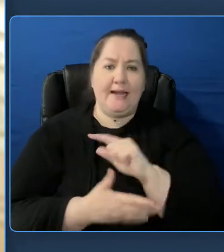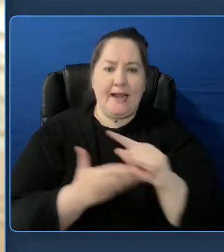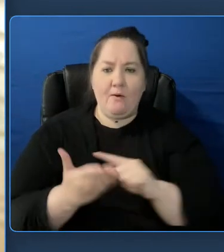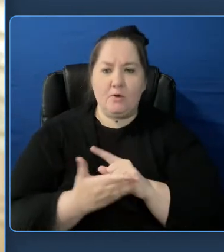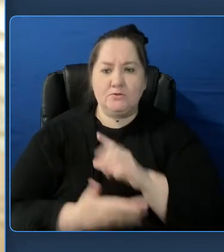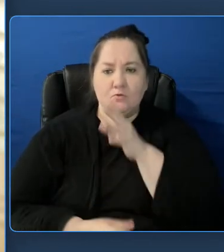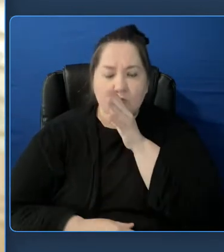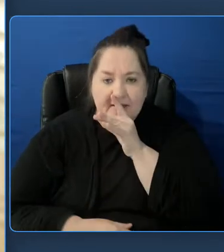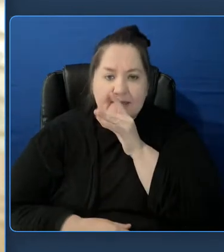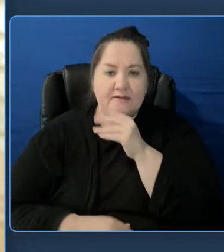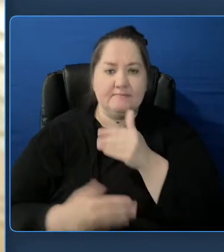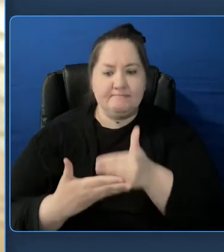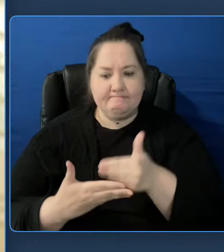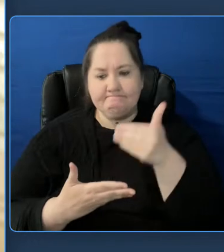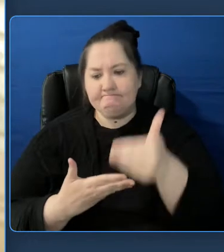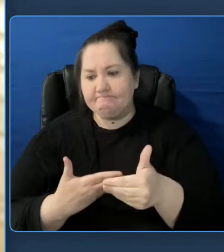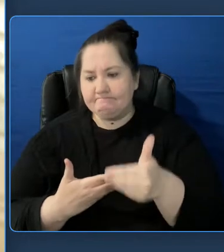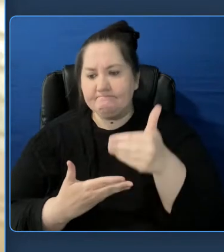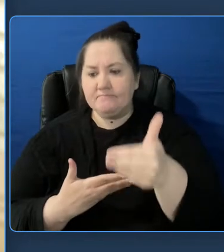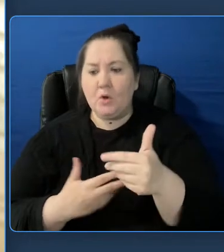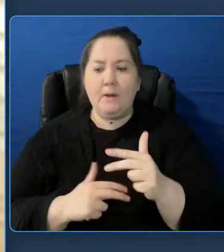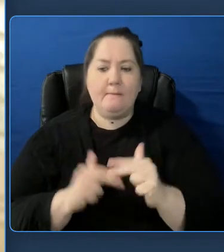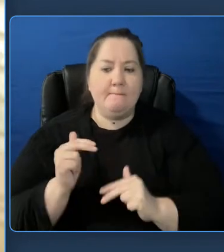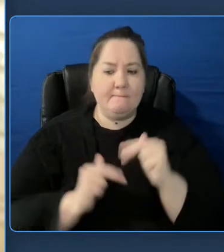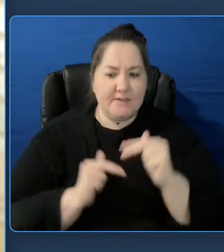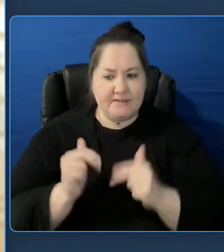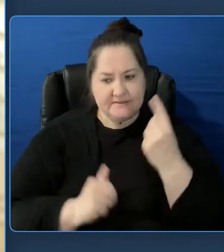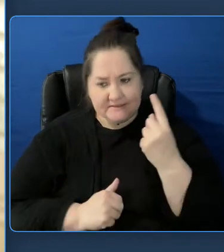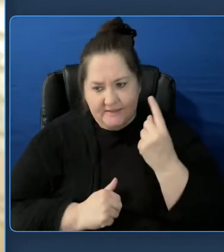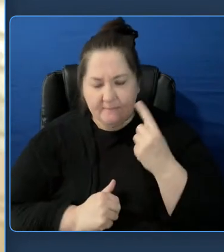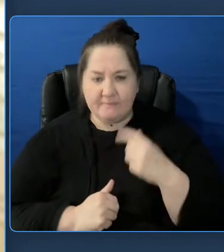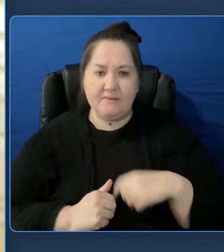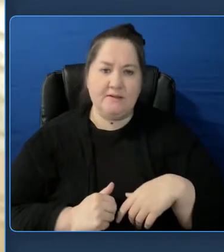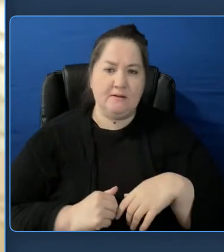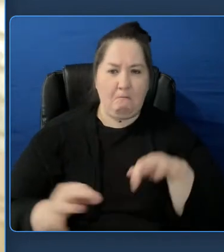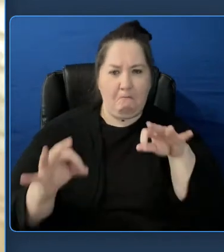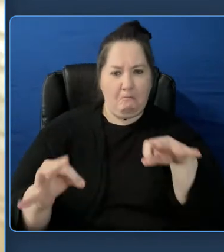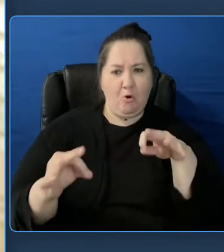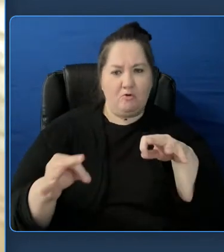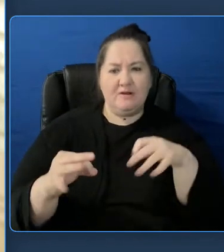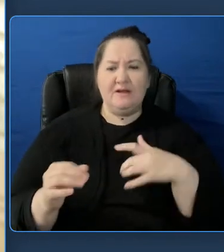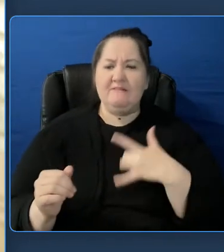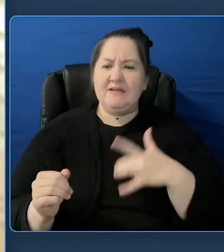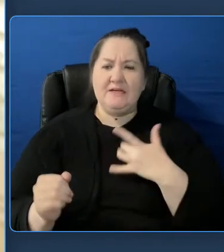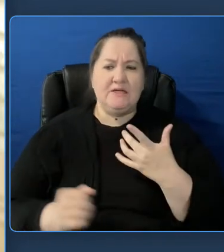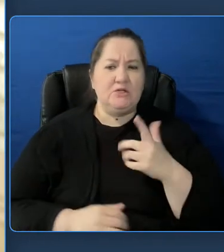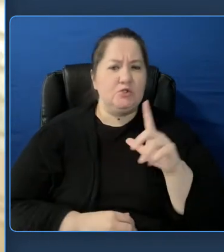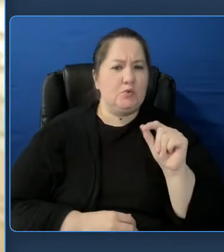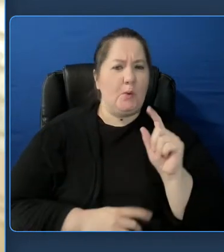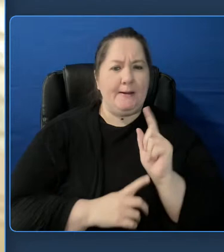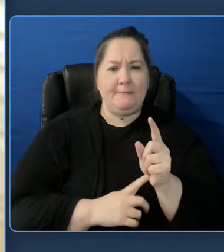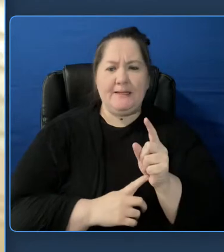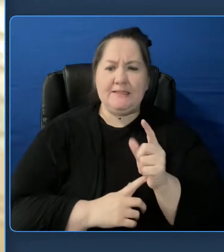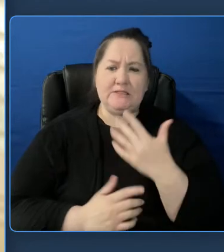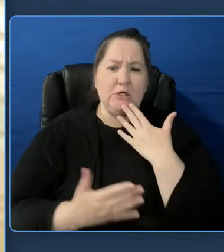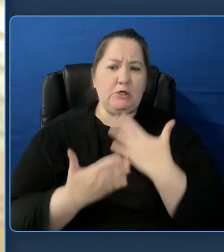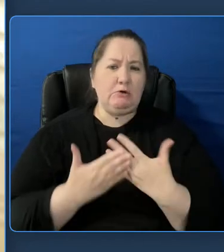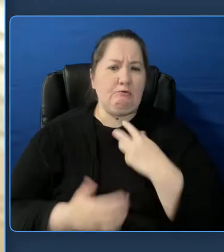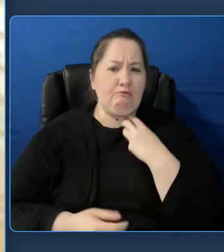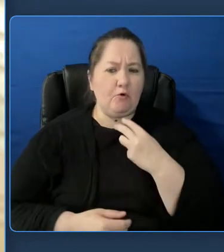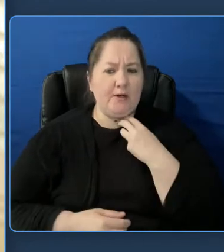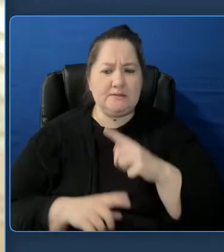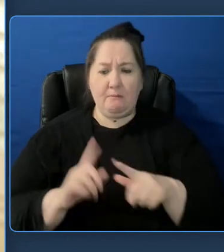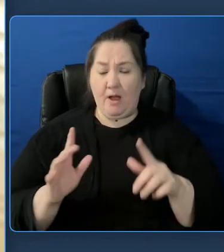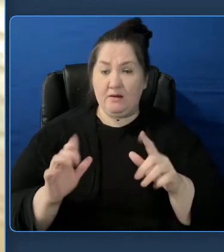read it over time and really build something that's near perfect. I have a feeling that that 20 minutes is going to give us a good voice,